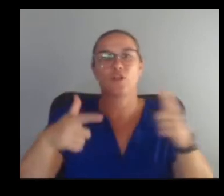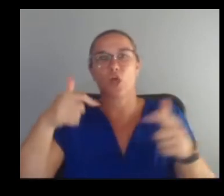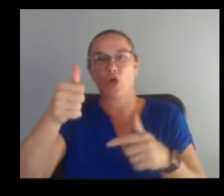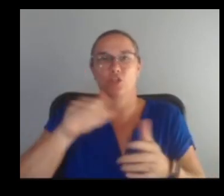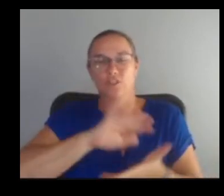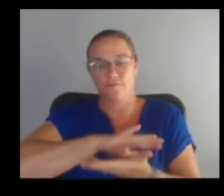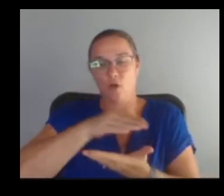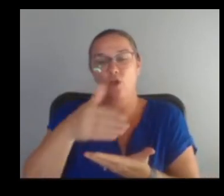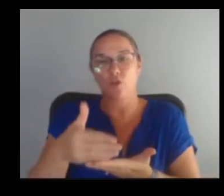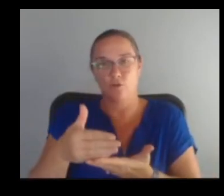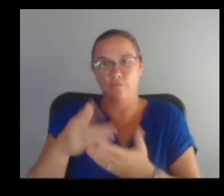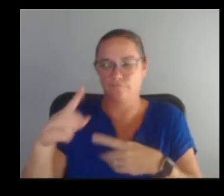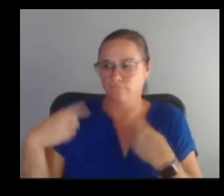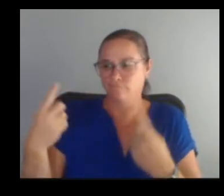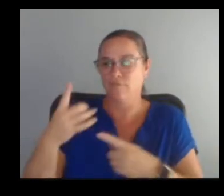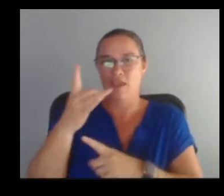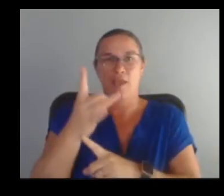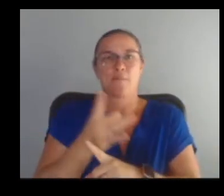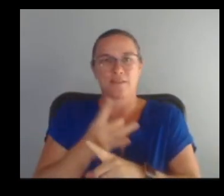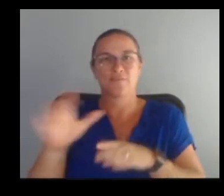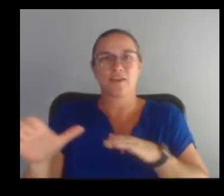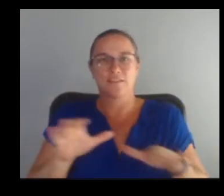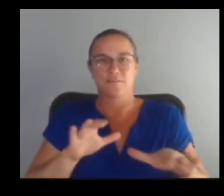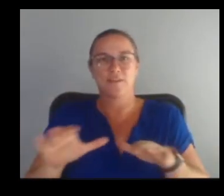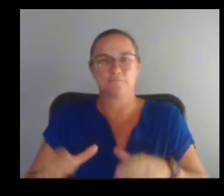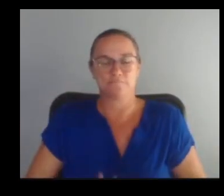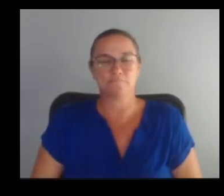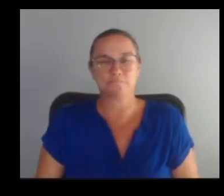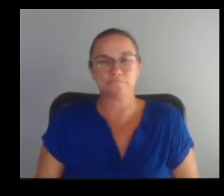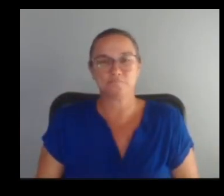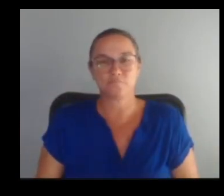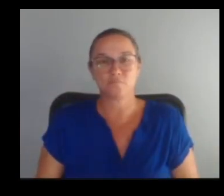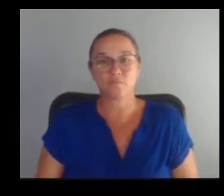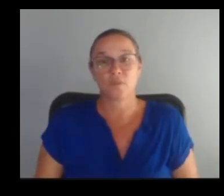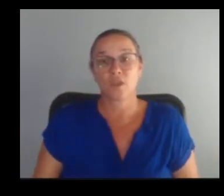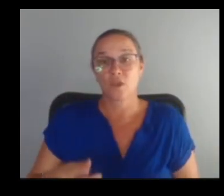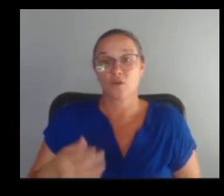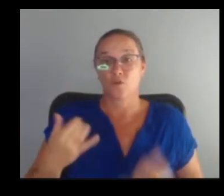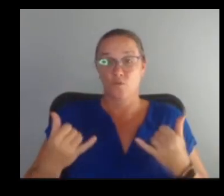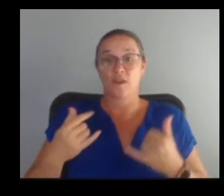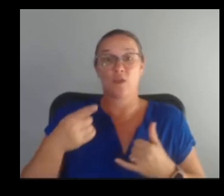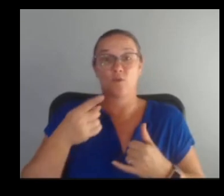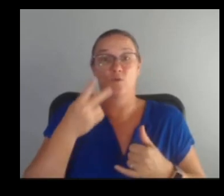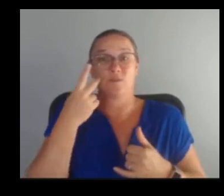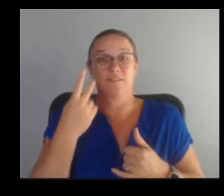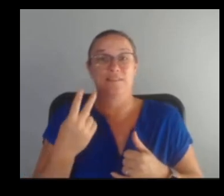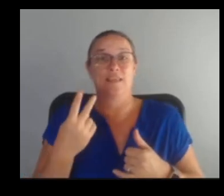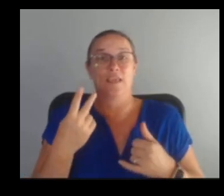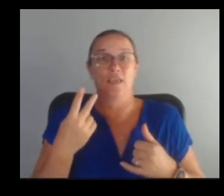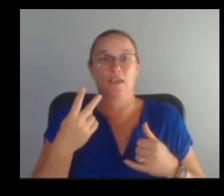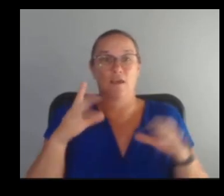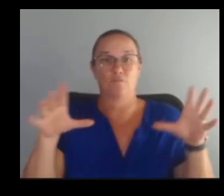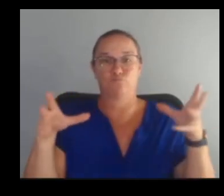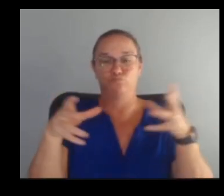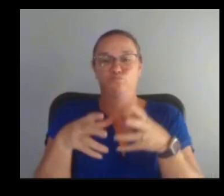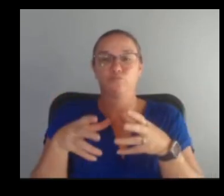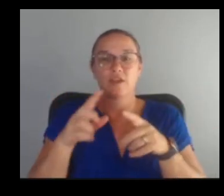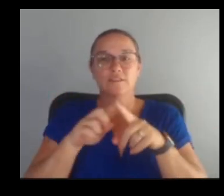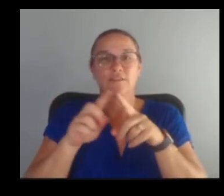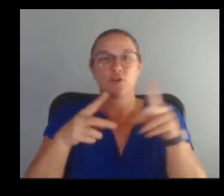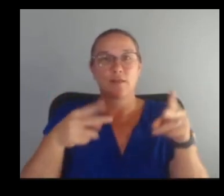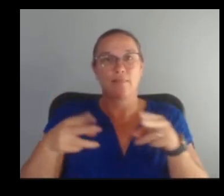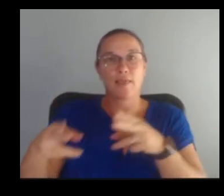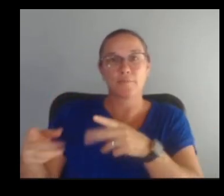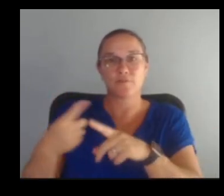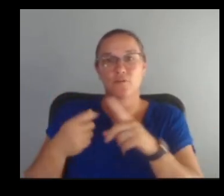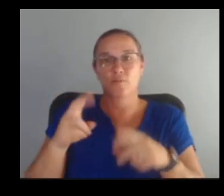a full 8 months of activity so far. You guys are seeing a compilation of USGS clips of